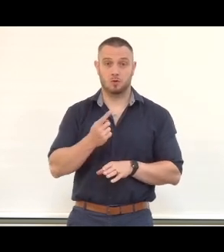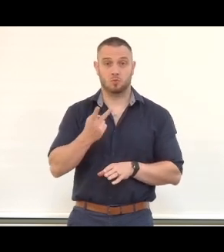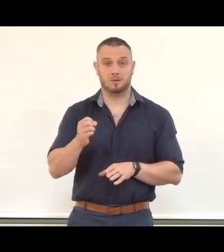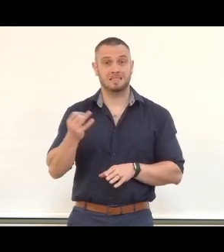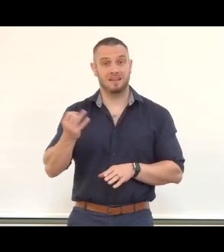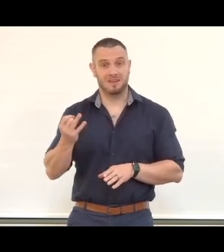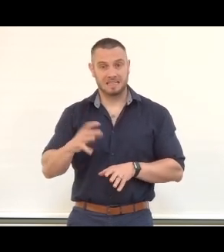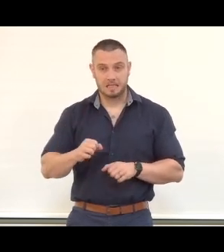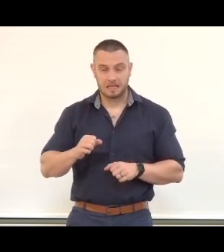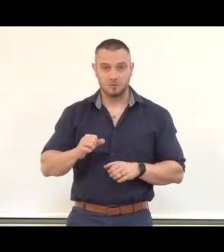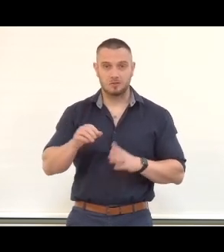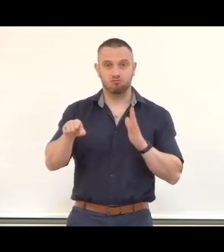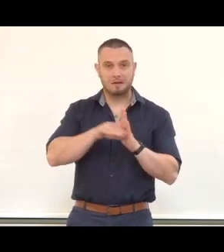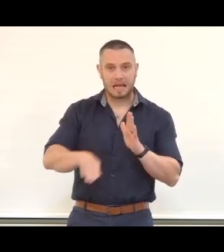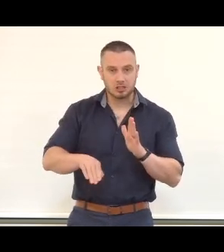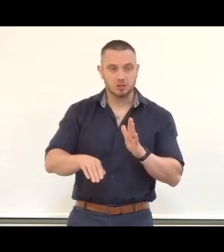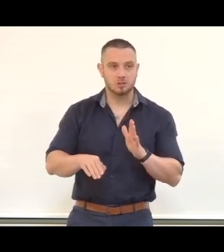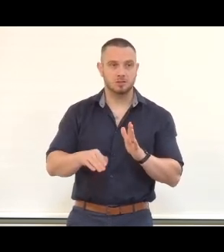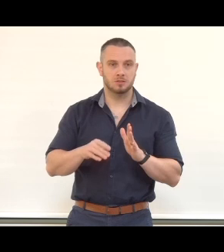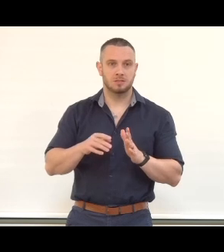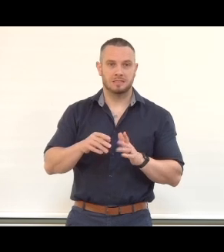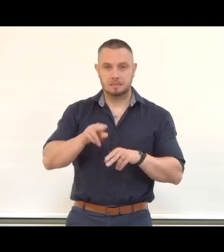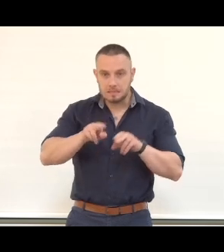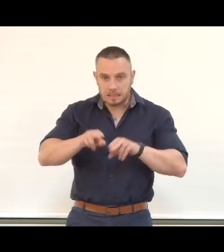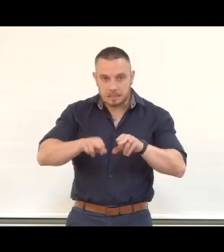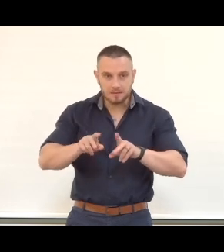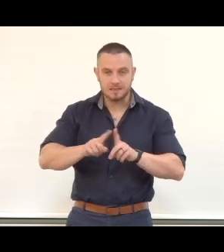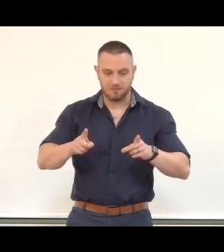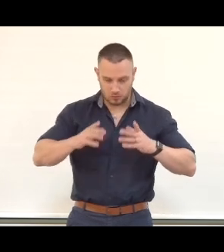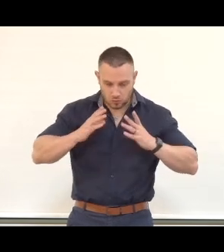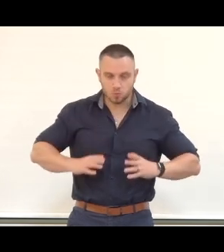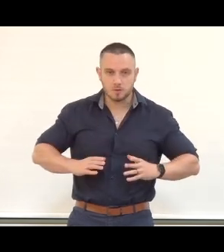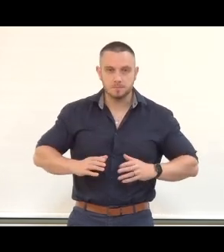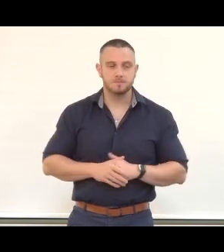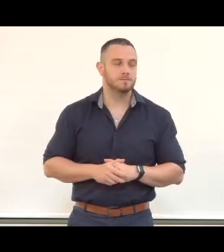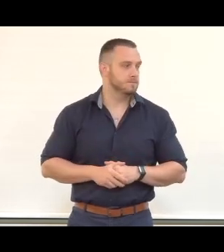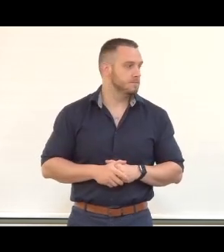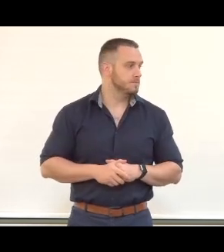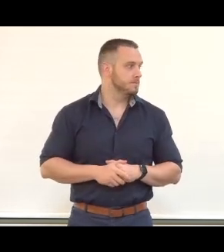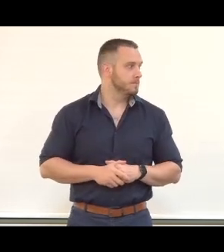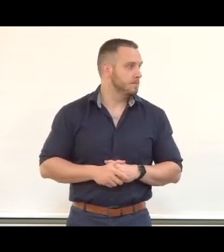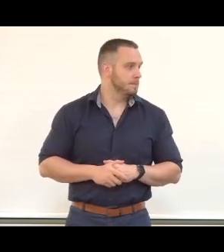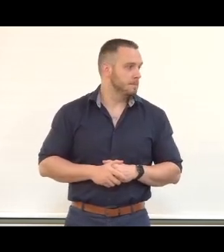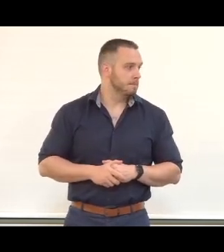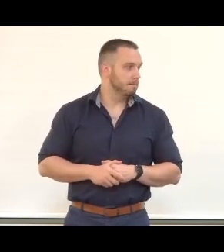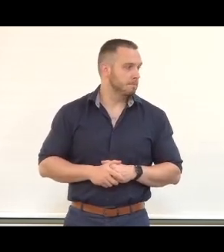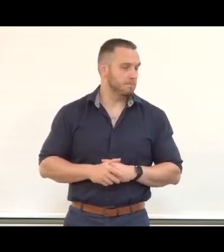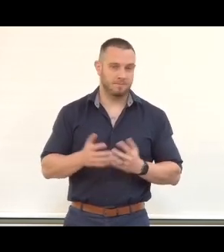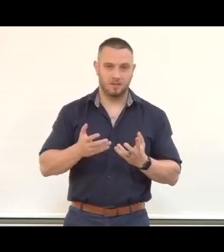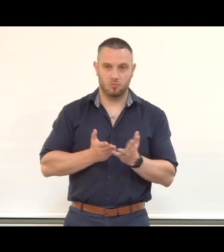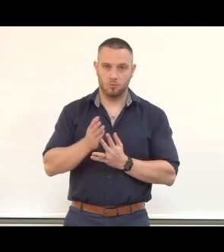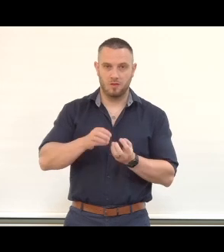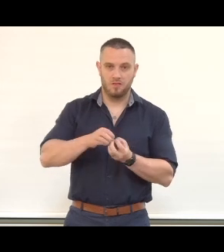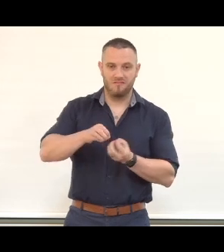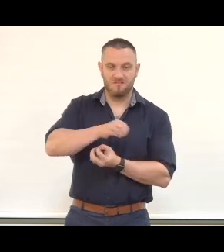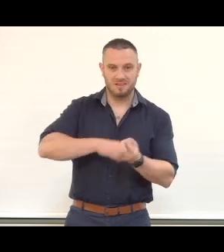like radiation, sort of qualification or testing of the suits in the physics department of the